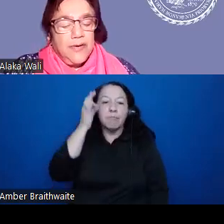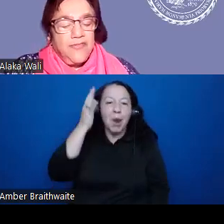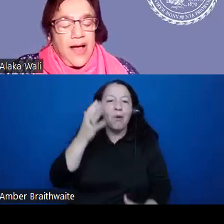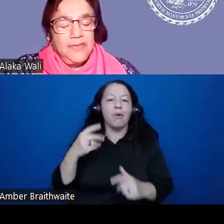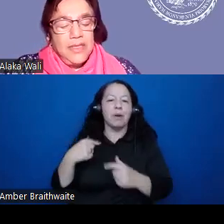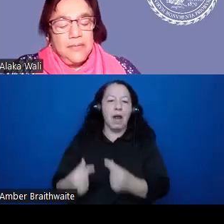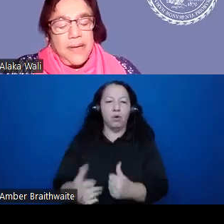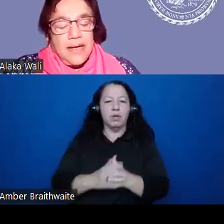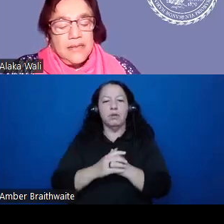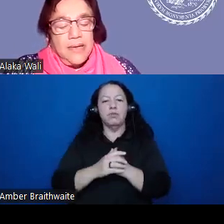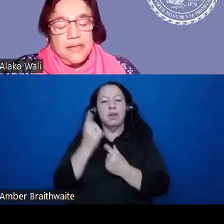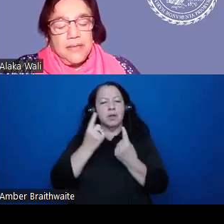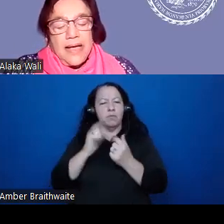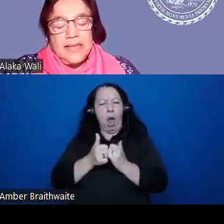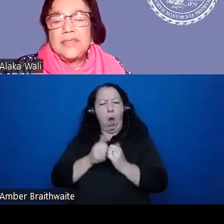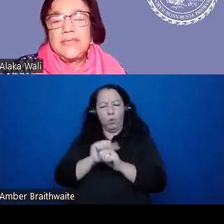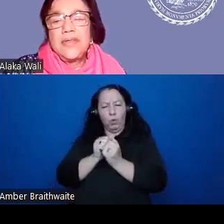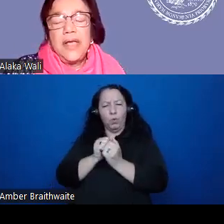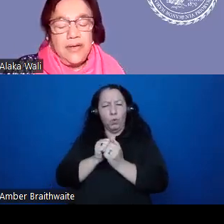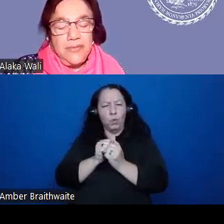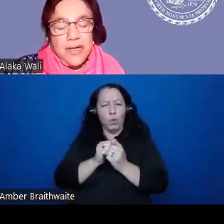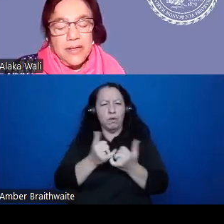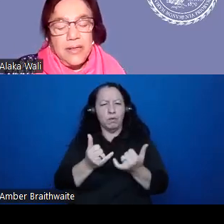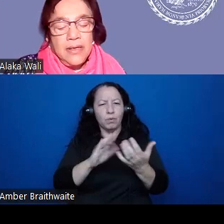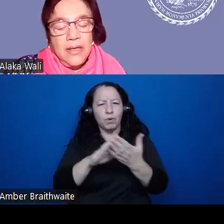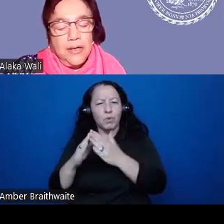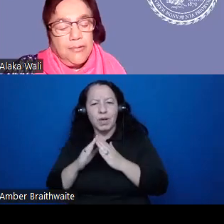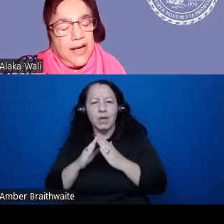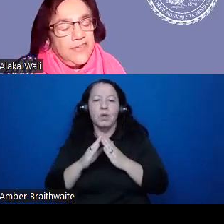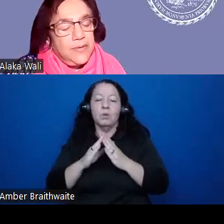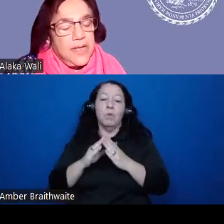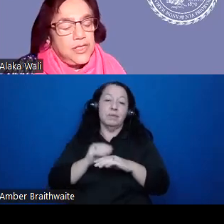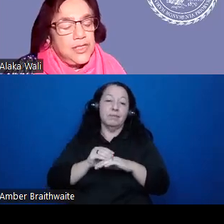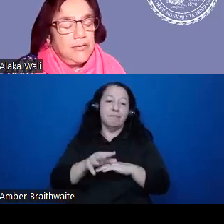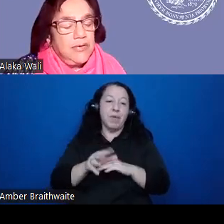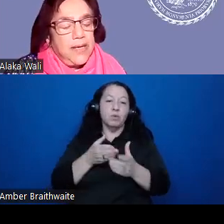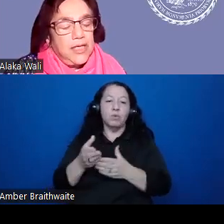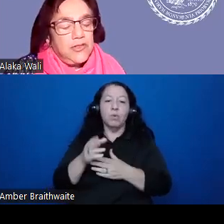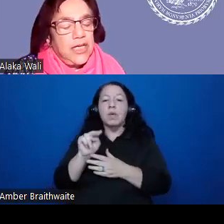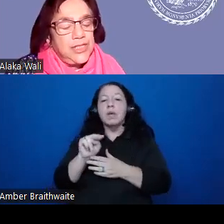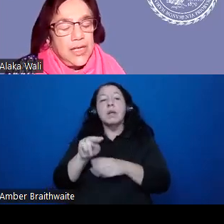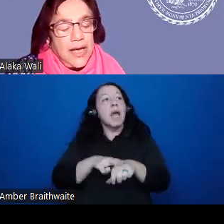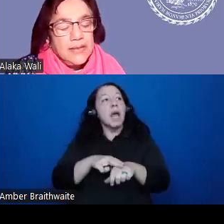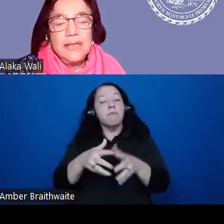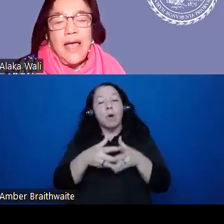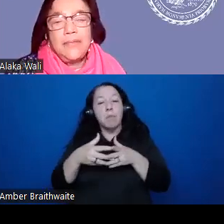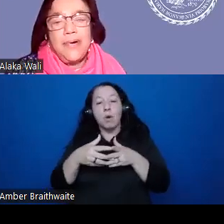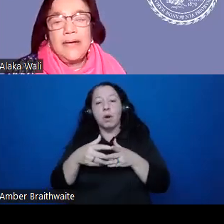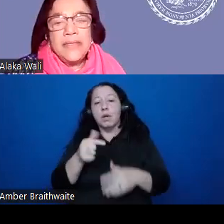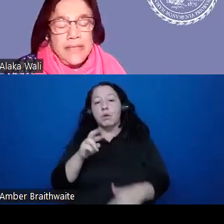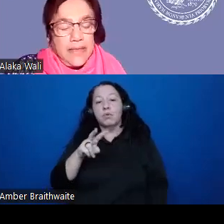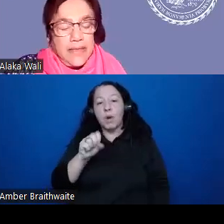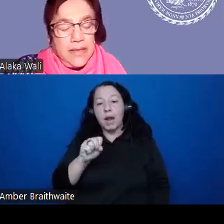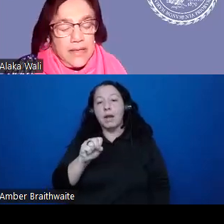was profoundly impacted by the passage of the Native American Graves Protection and Repatriation Act,